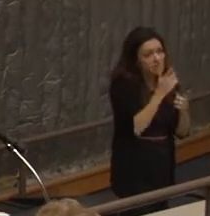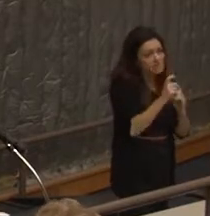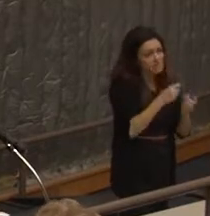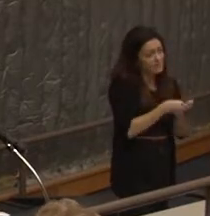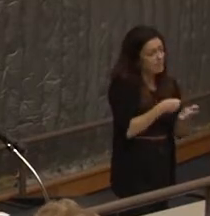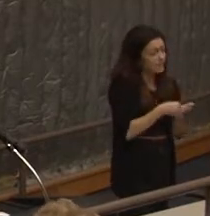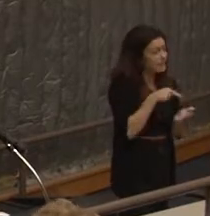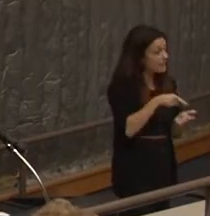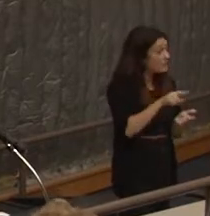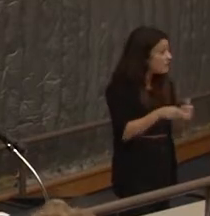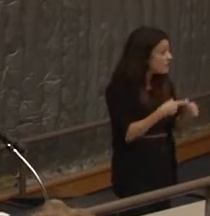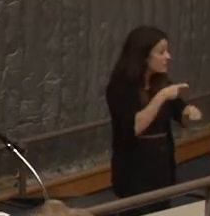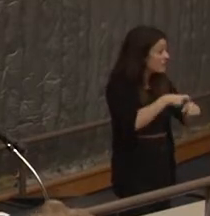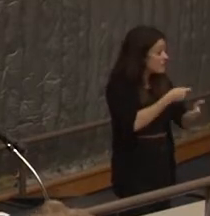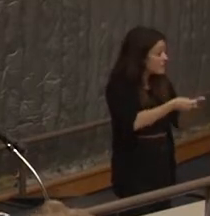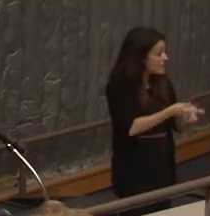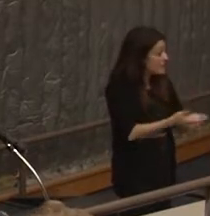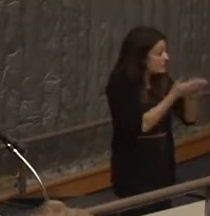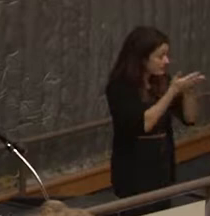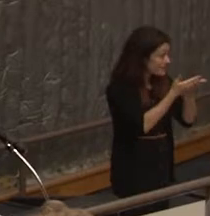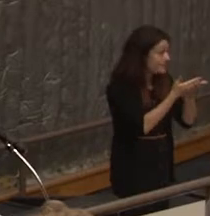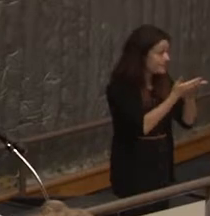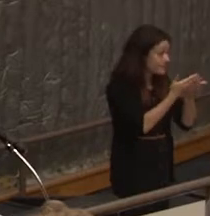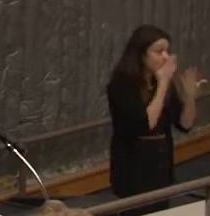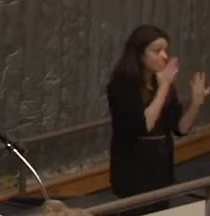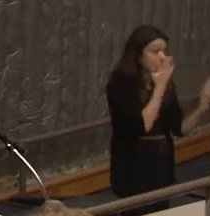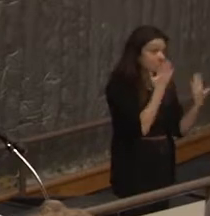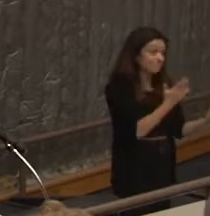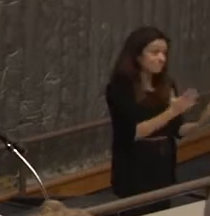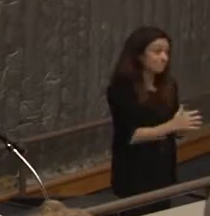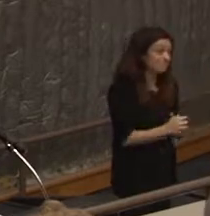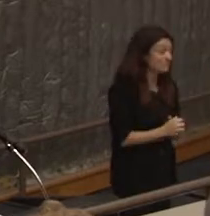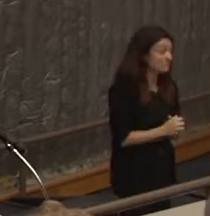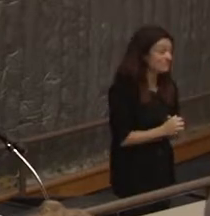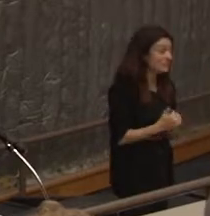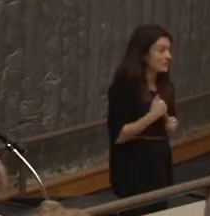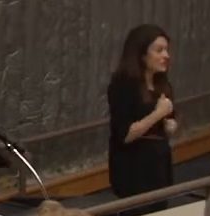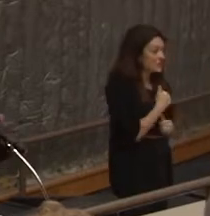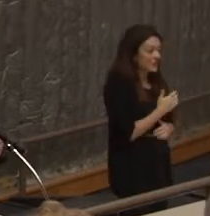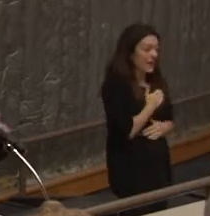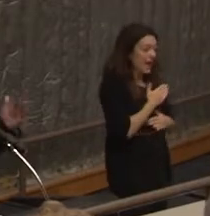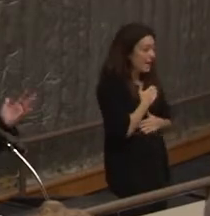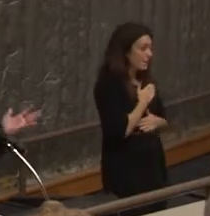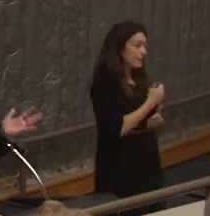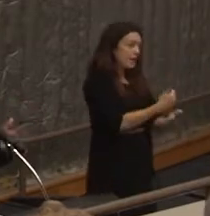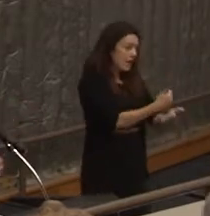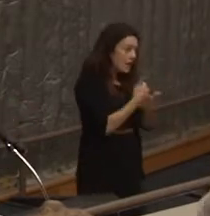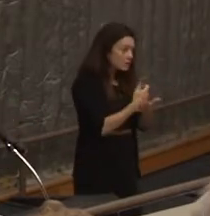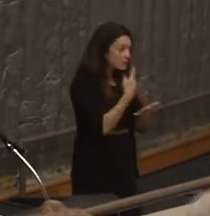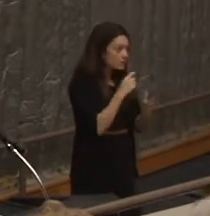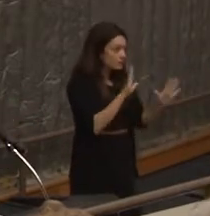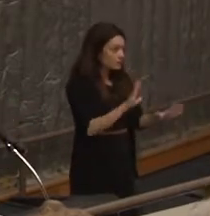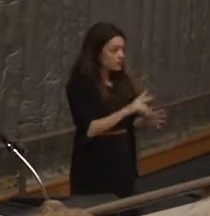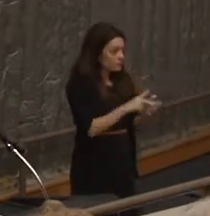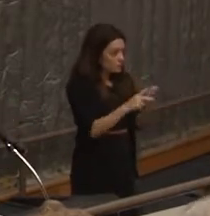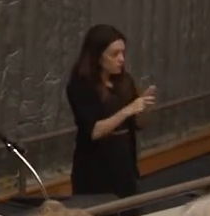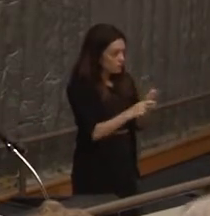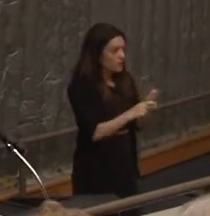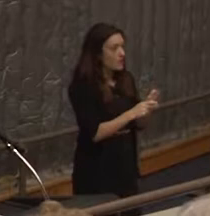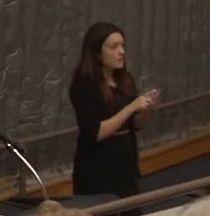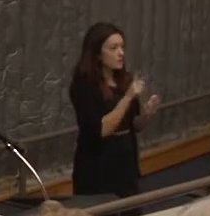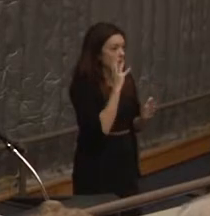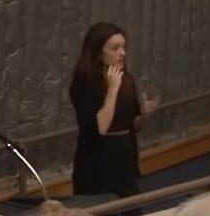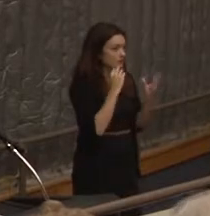This is our first fundraiser, so we're very happy. It helps to bring this great program that you'll